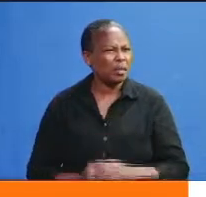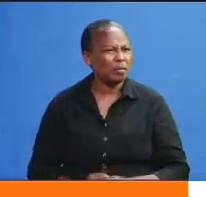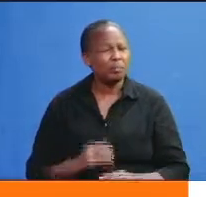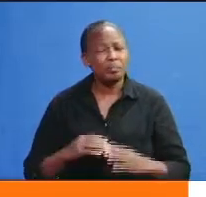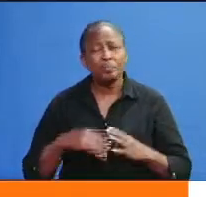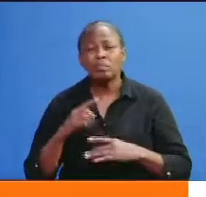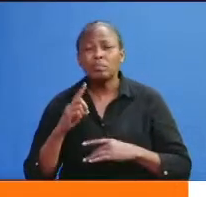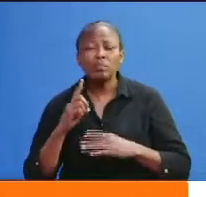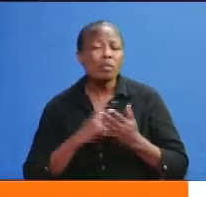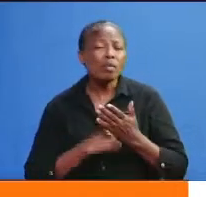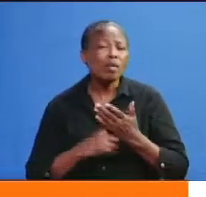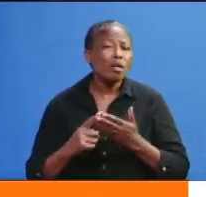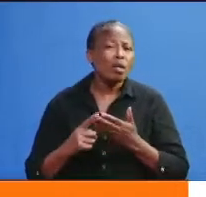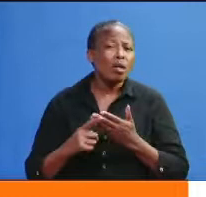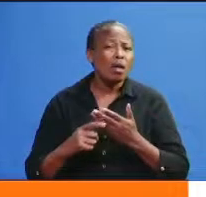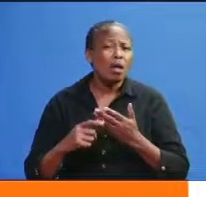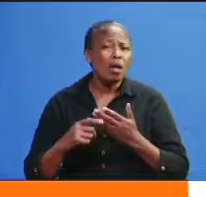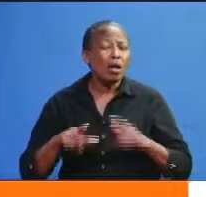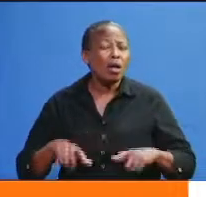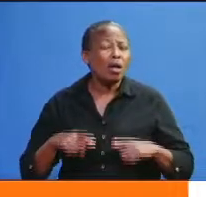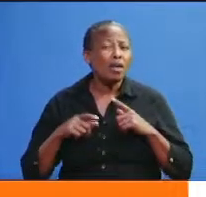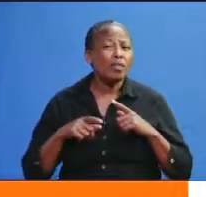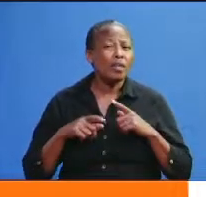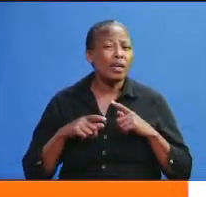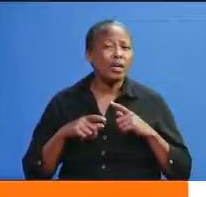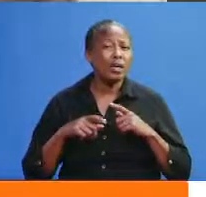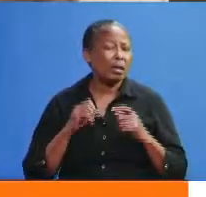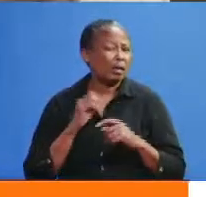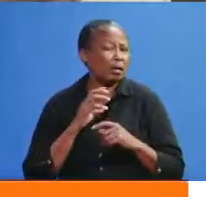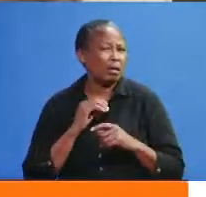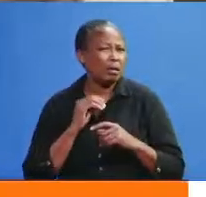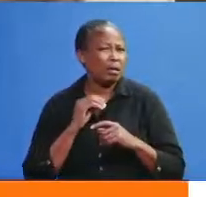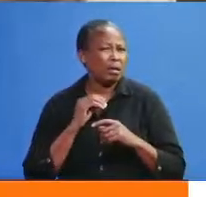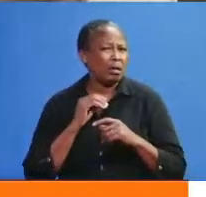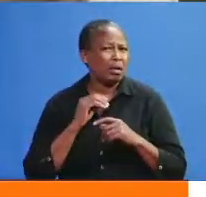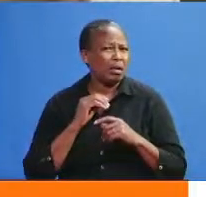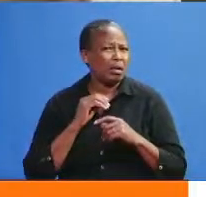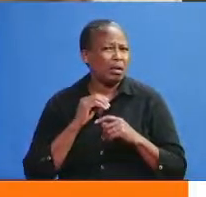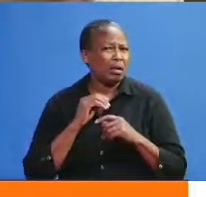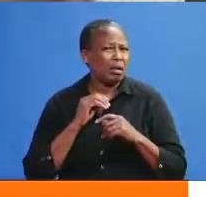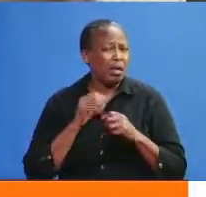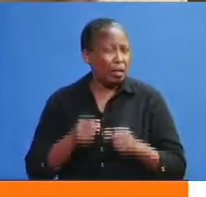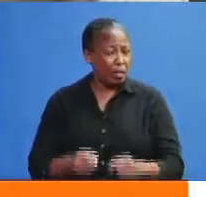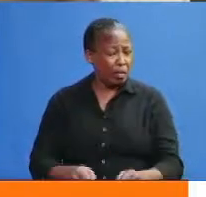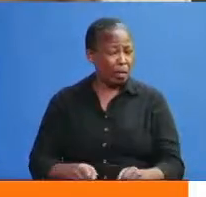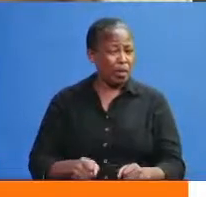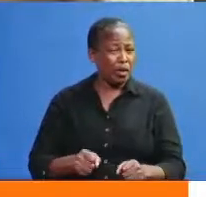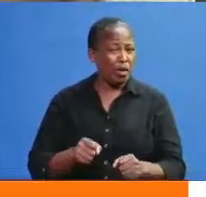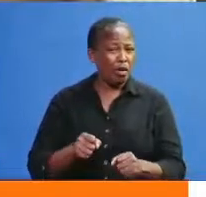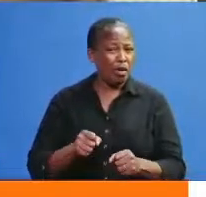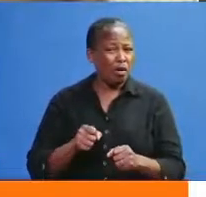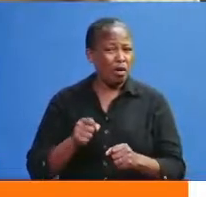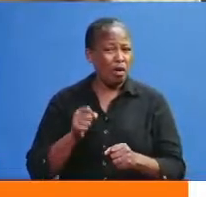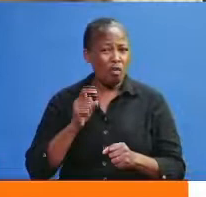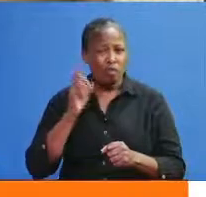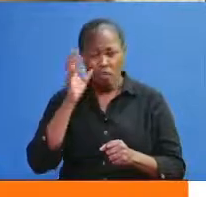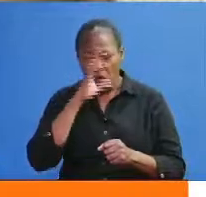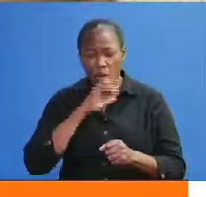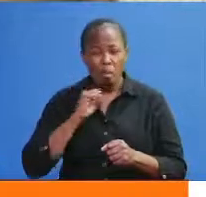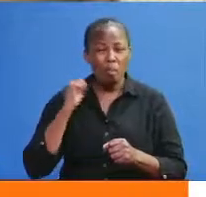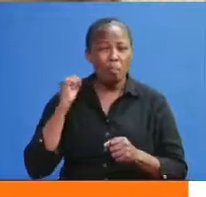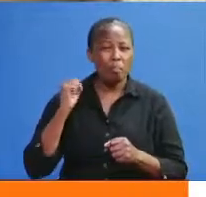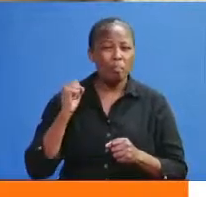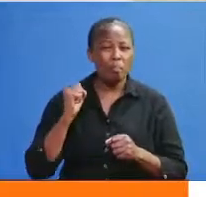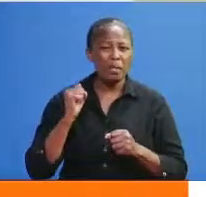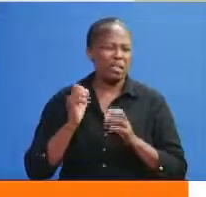After a week of living in anguish and anxiety, the family of missing Somali-American national Bashir Mohamed have found their